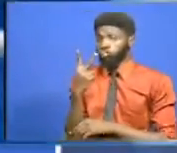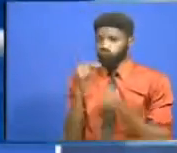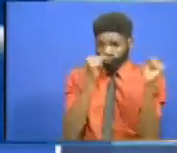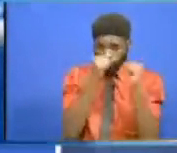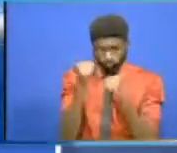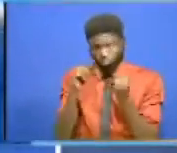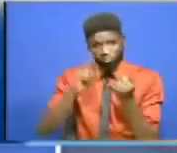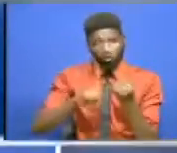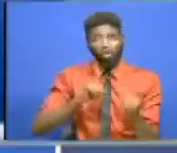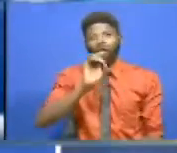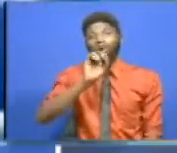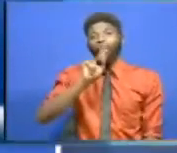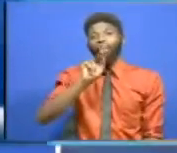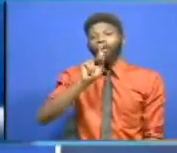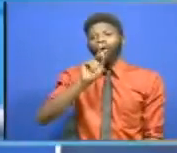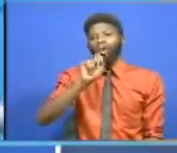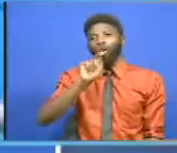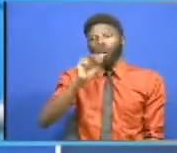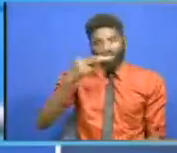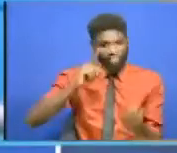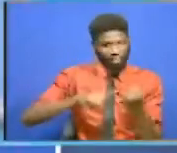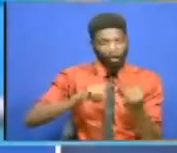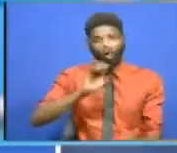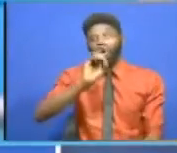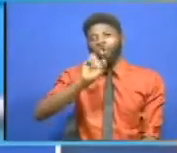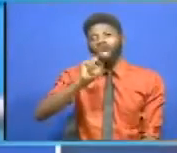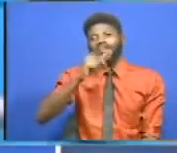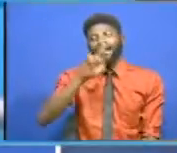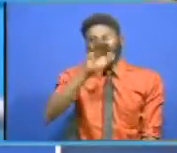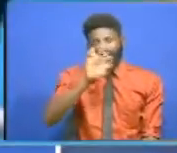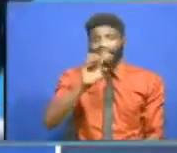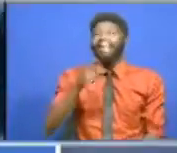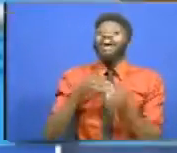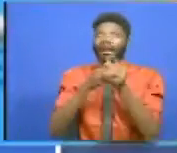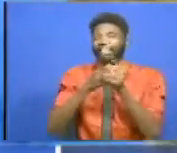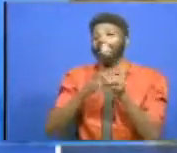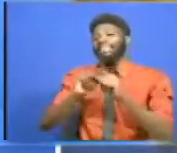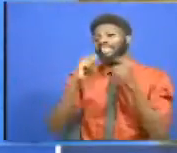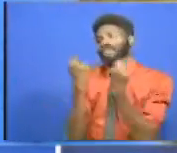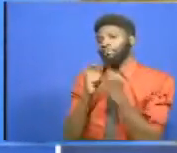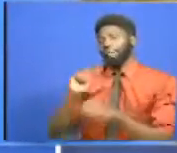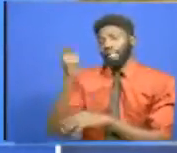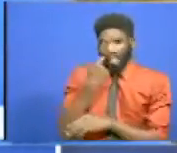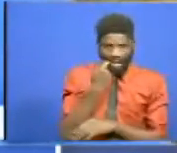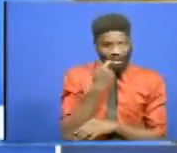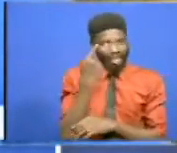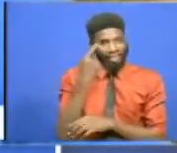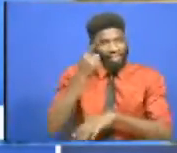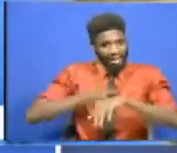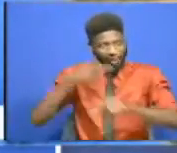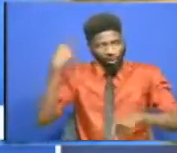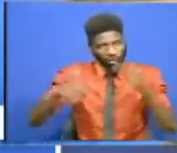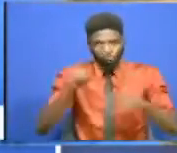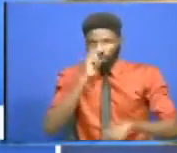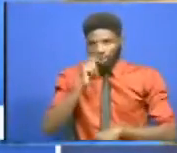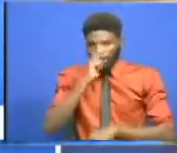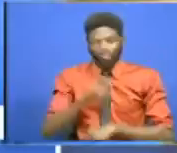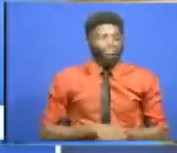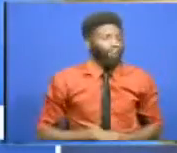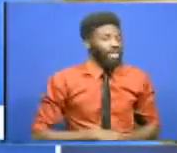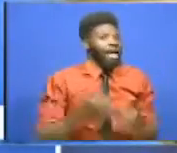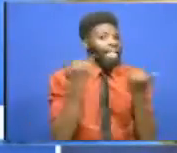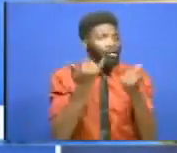Hodha Nikokoth na Christine Ongare, watakiongoza kikosi cha Kenya kwenye mashindano hayo. Unfortunately, at the moment we are not able to